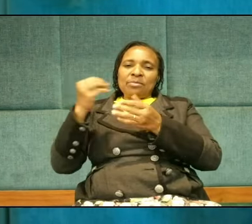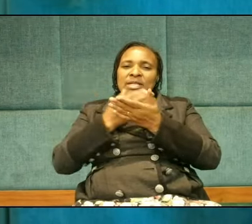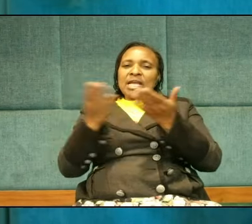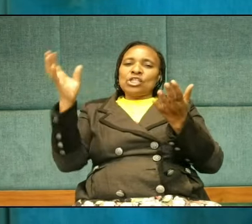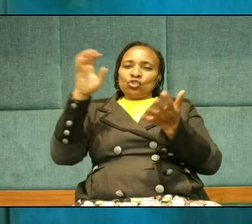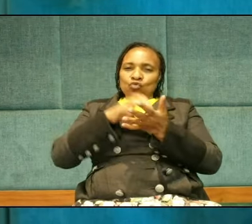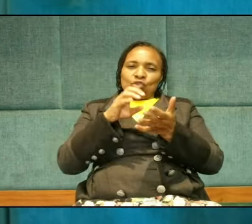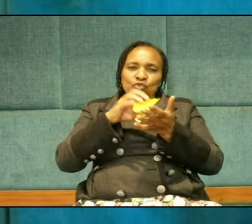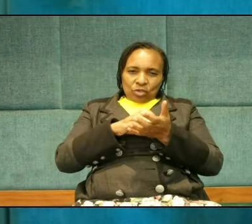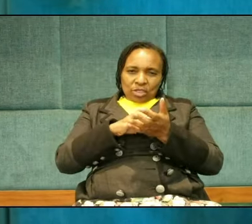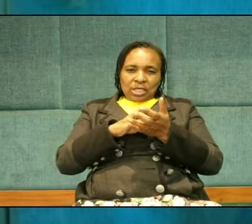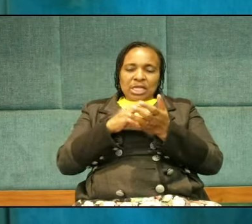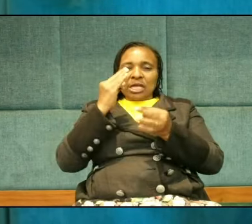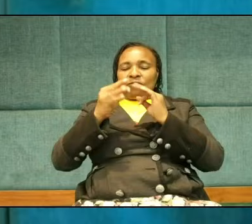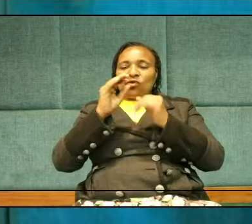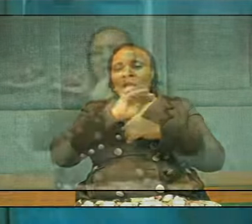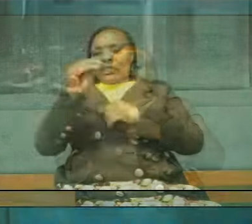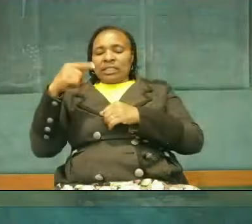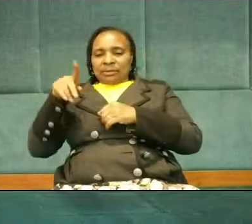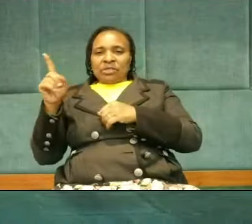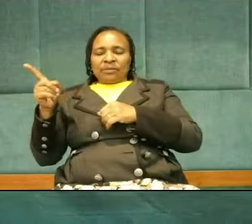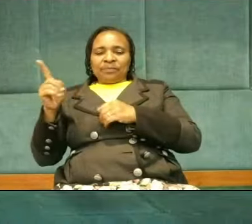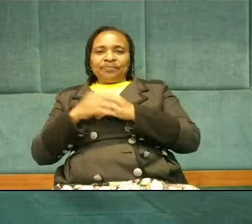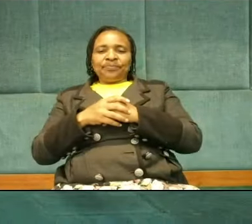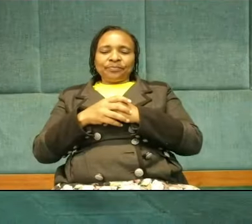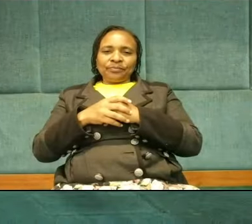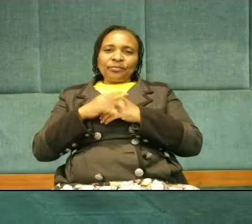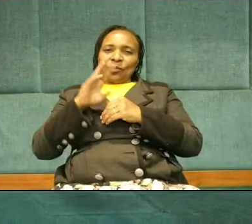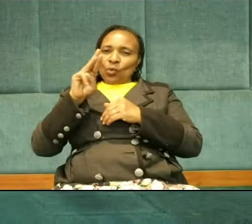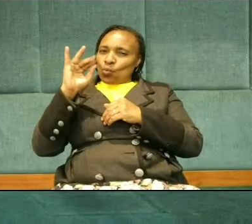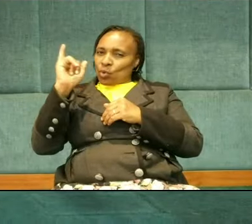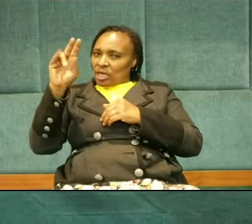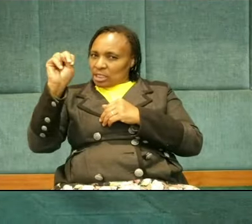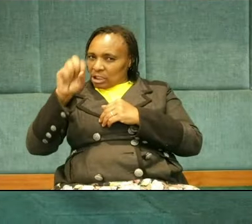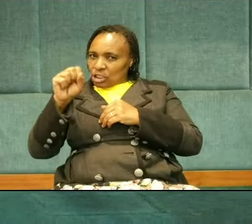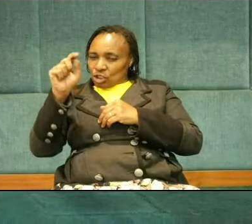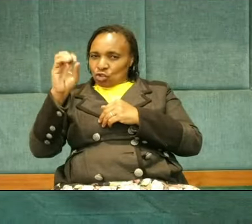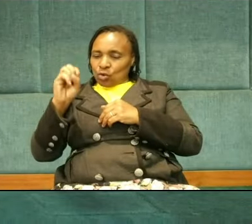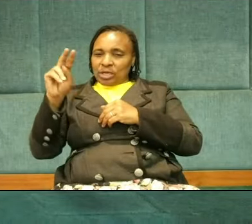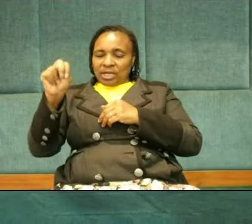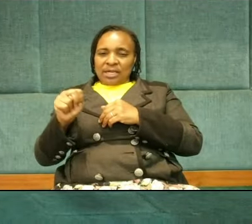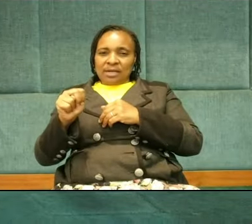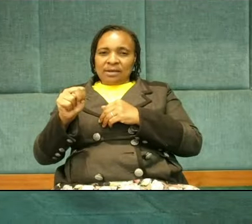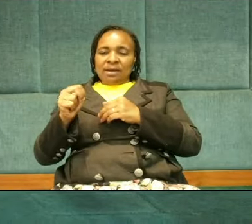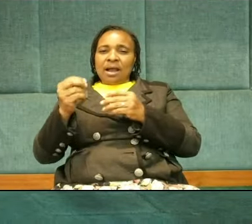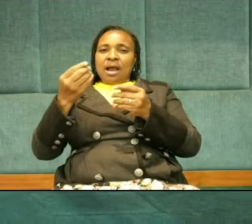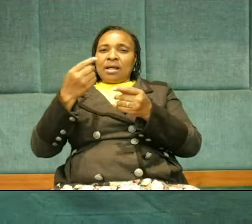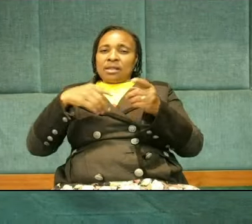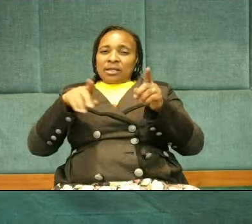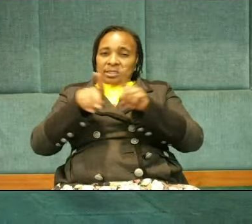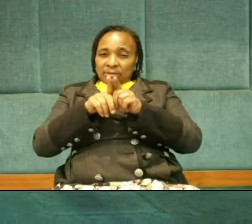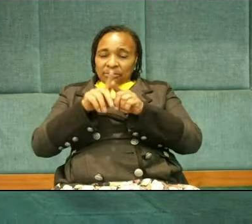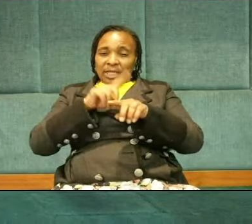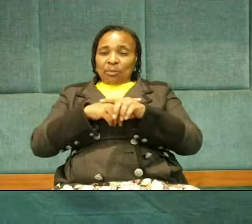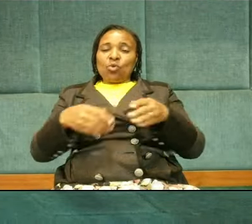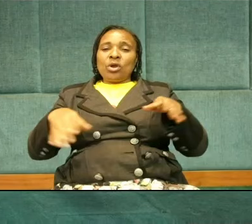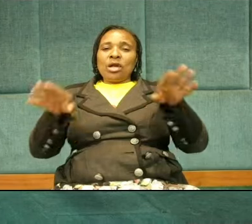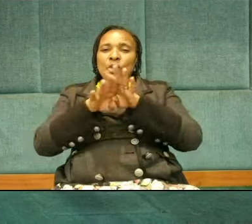as they ask for his help. Yes, and Winston did take us through the further insight. So as we close, I hope that